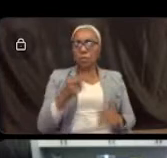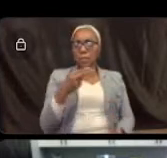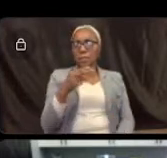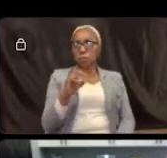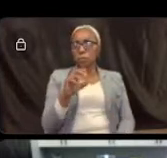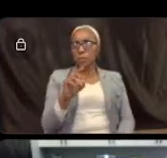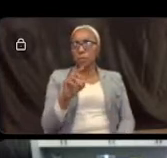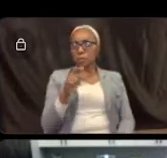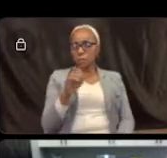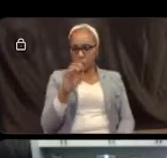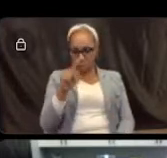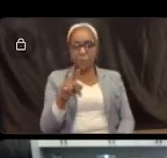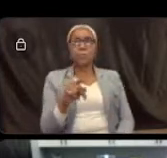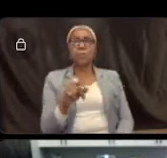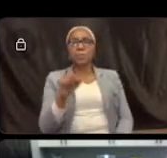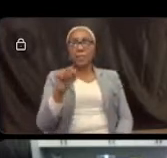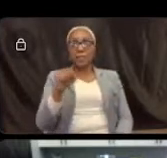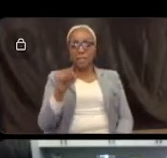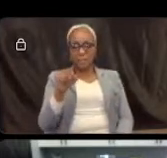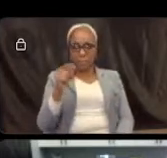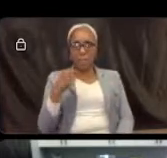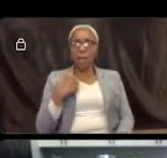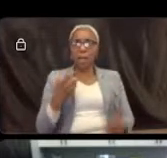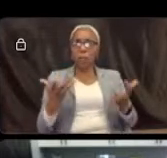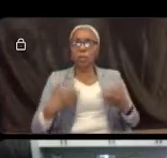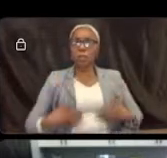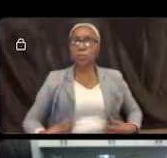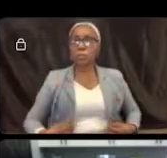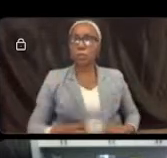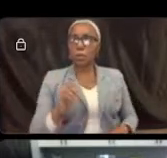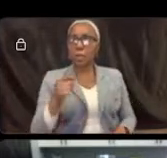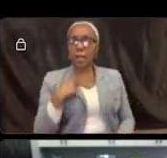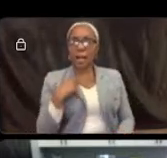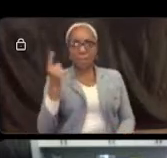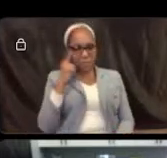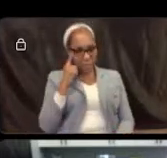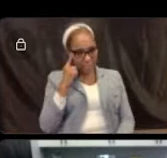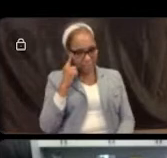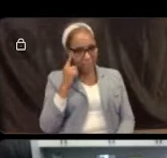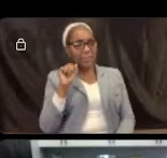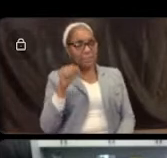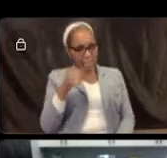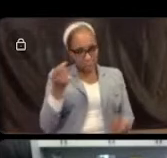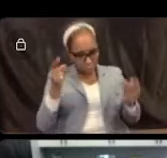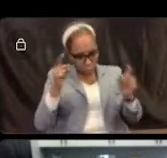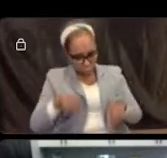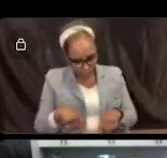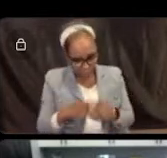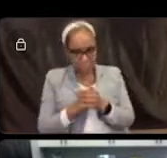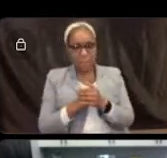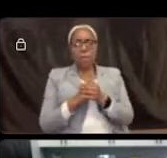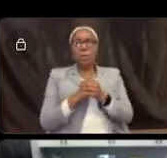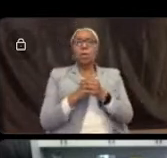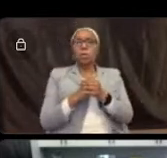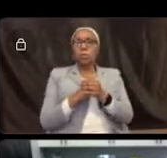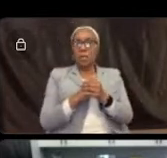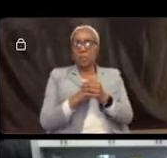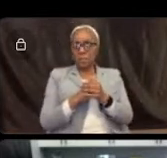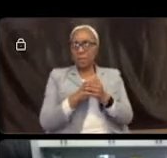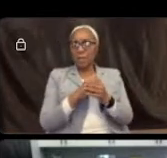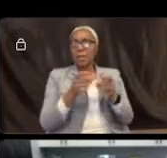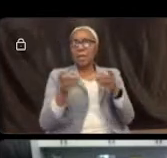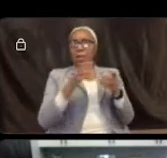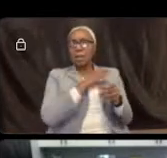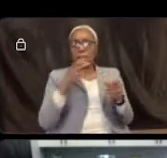Hodge? I wanted to, I think, echo Commissioner Vickers' comments and ask, I